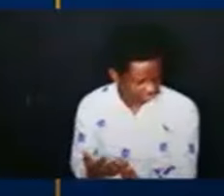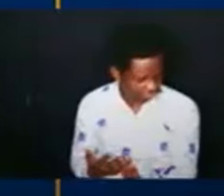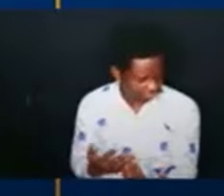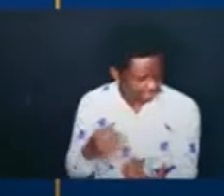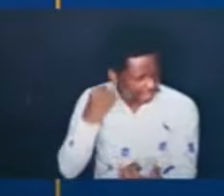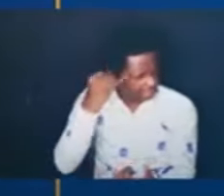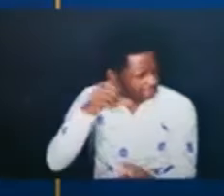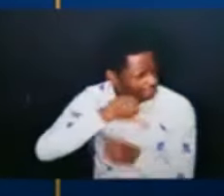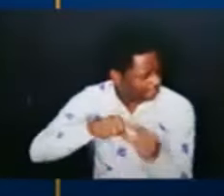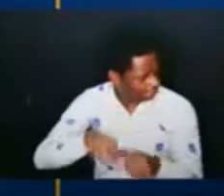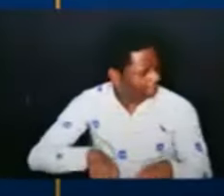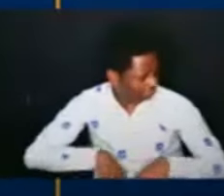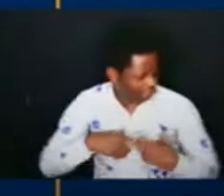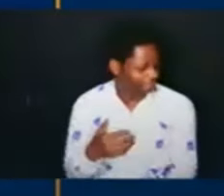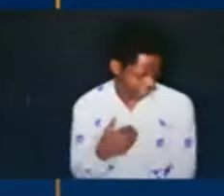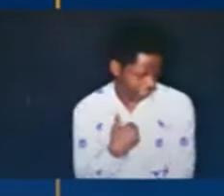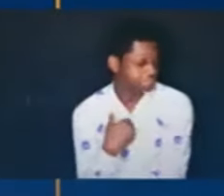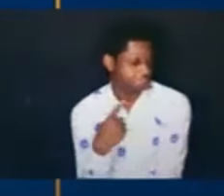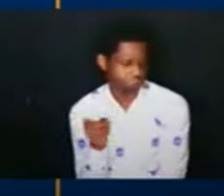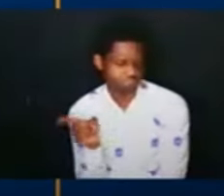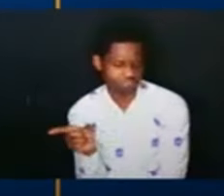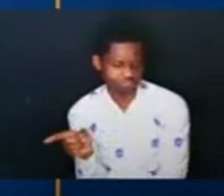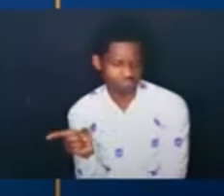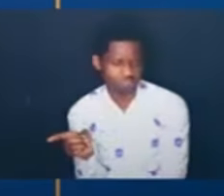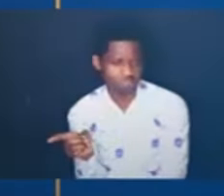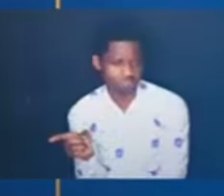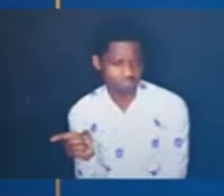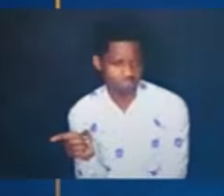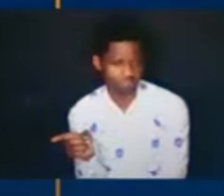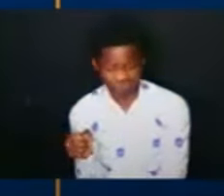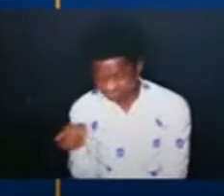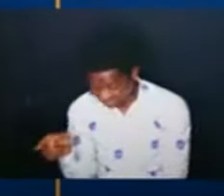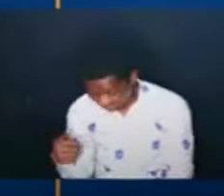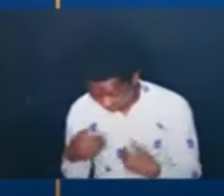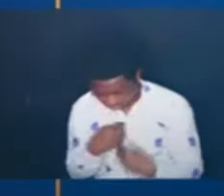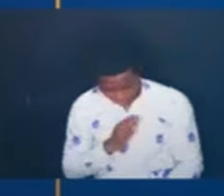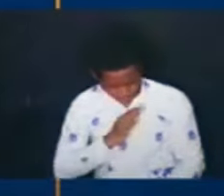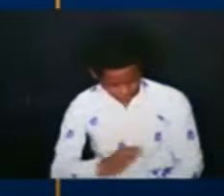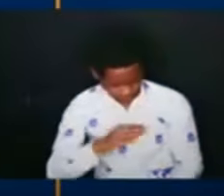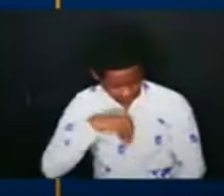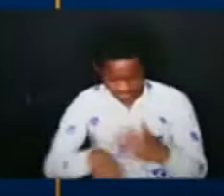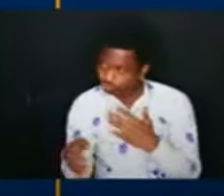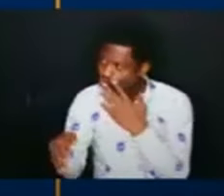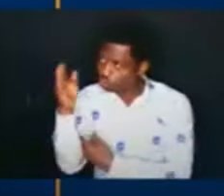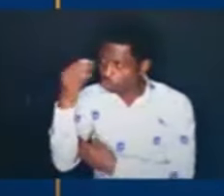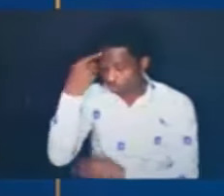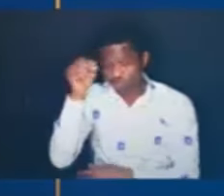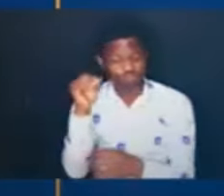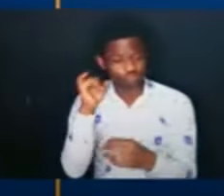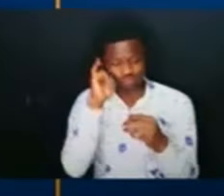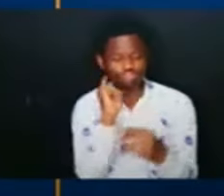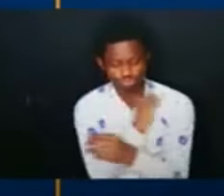tie no no wo insusue bi ewo abrabo yi mu. And a confidence in the God of Israel. Any arishemu sunku